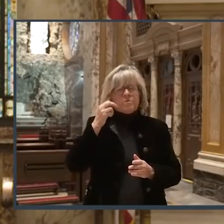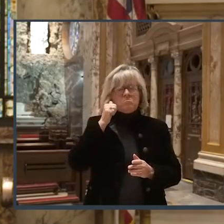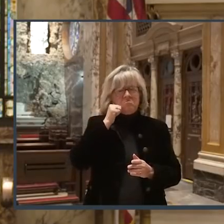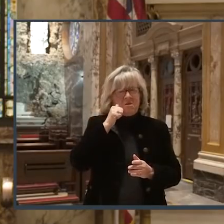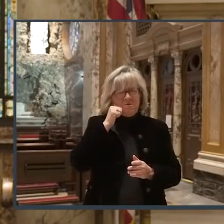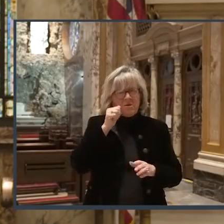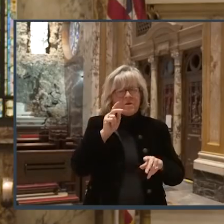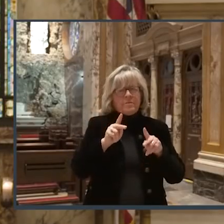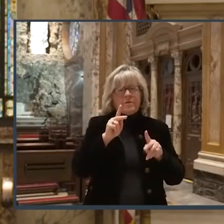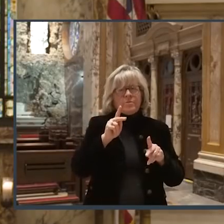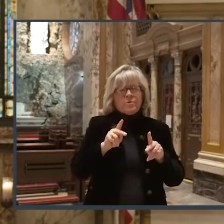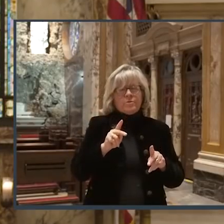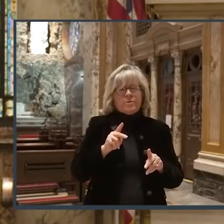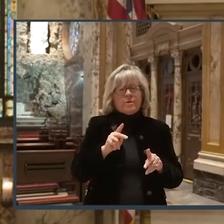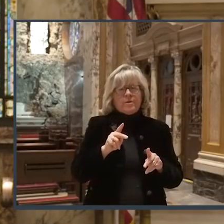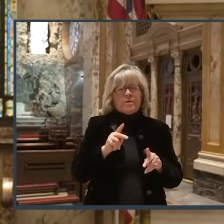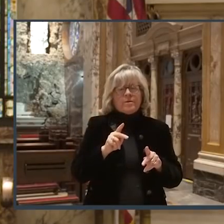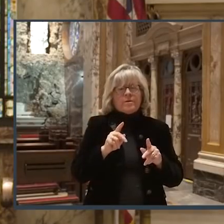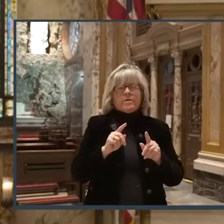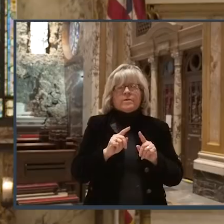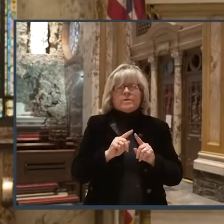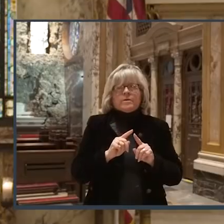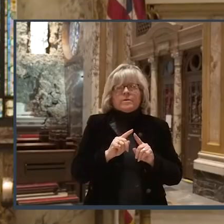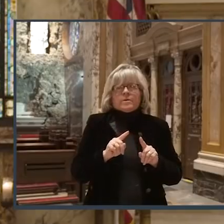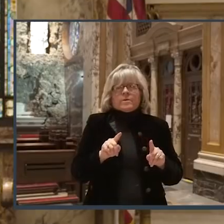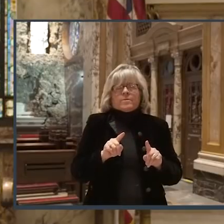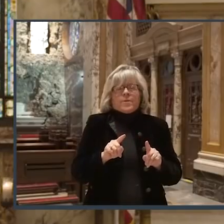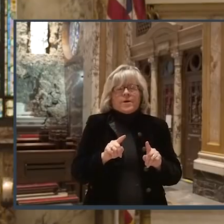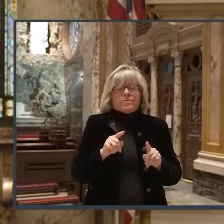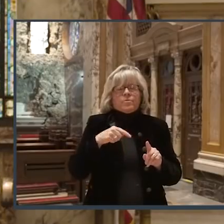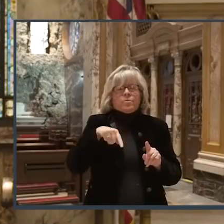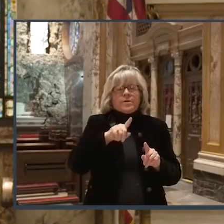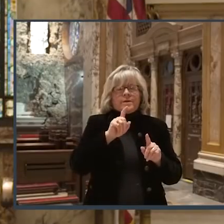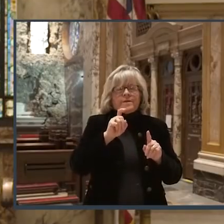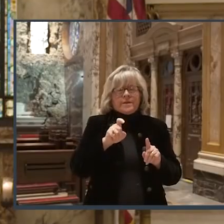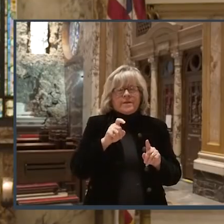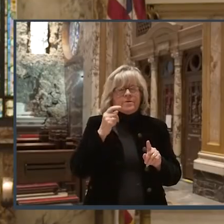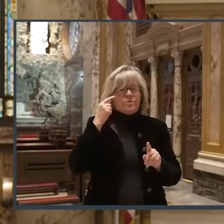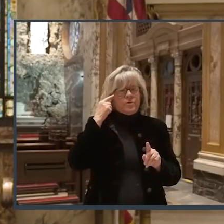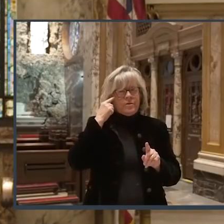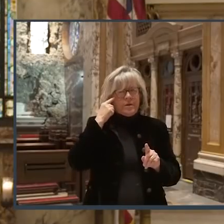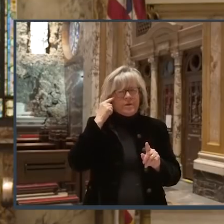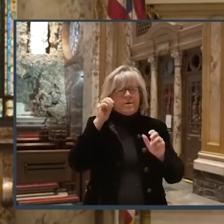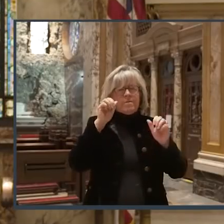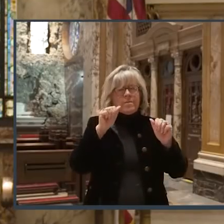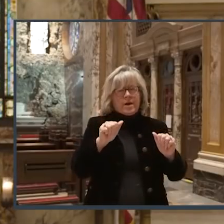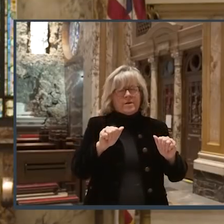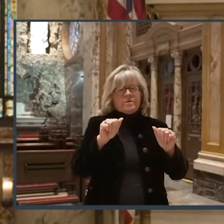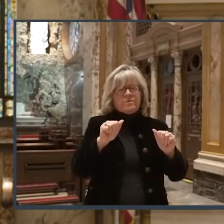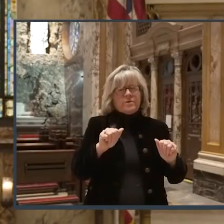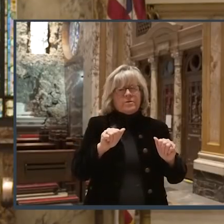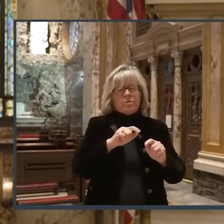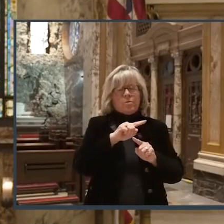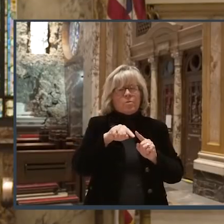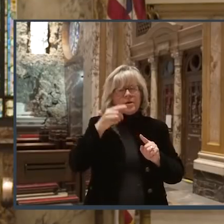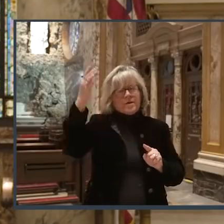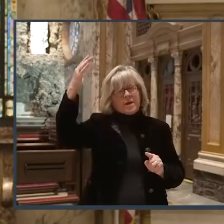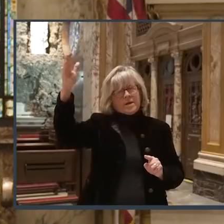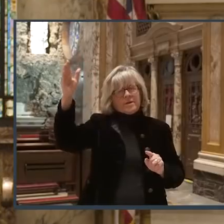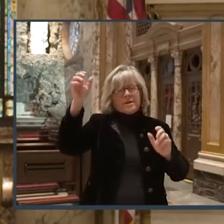too often we settle for the merely possible when God wants to do the